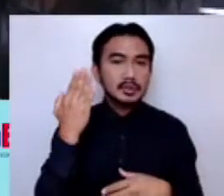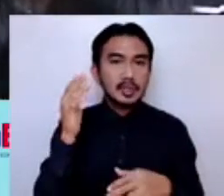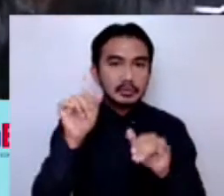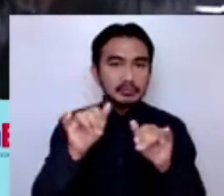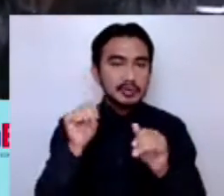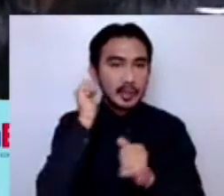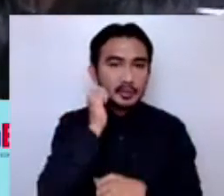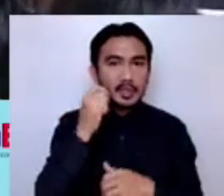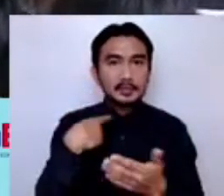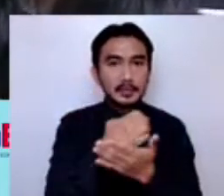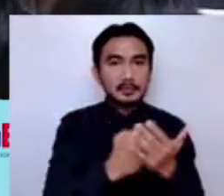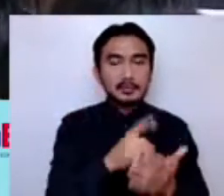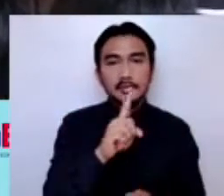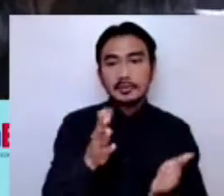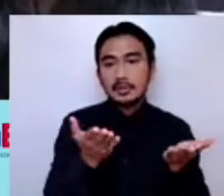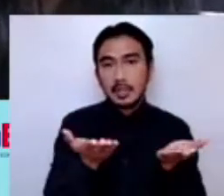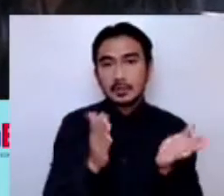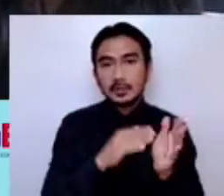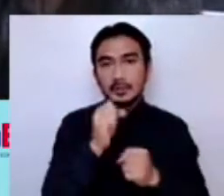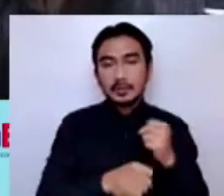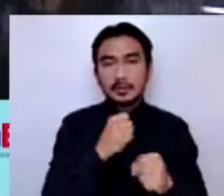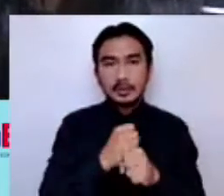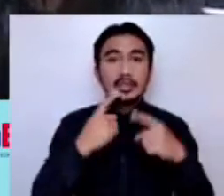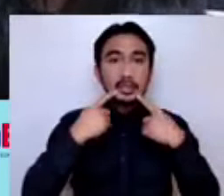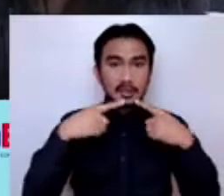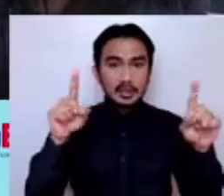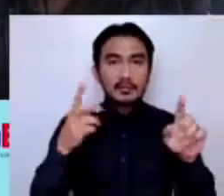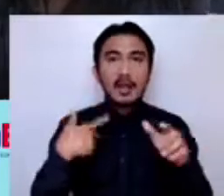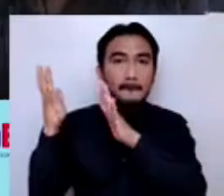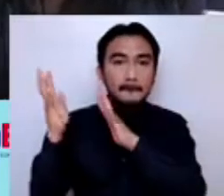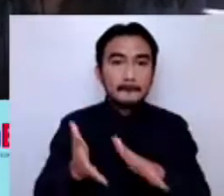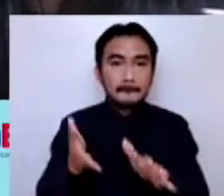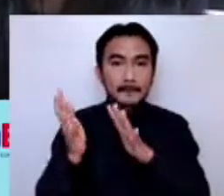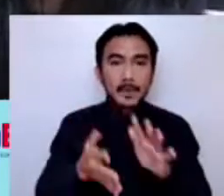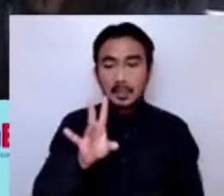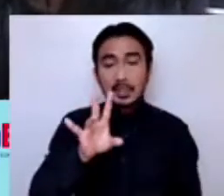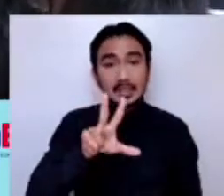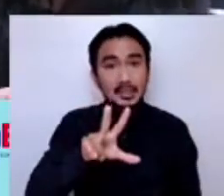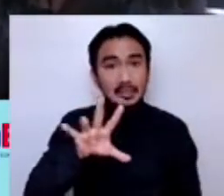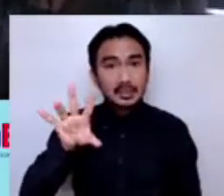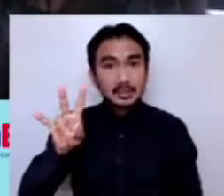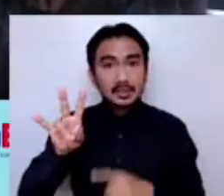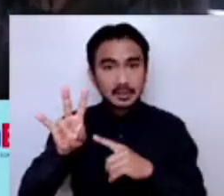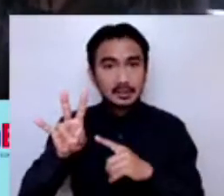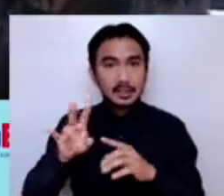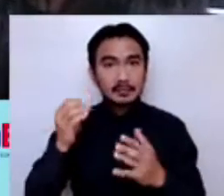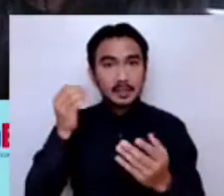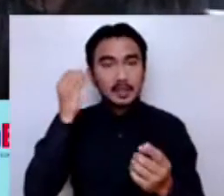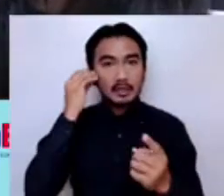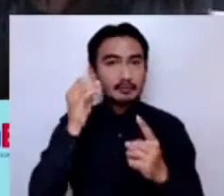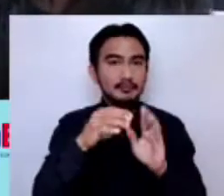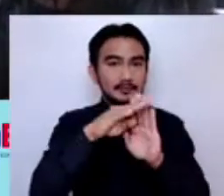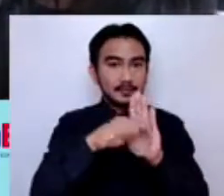this school year we were able to successfully download all 37 indicators of the PPST. So after the school year, what